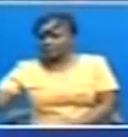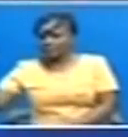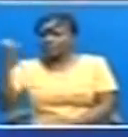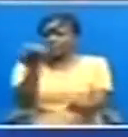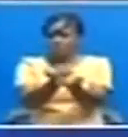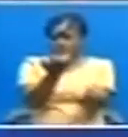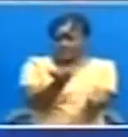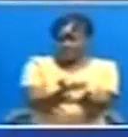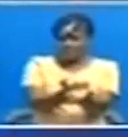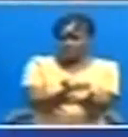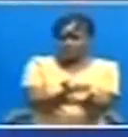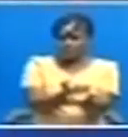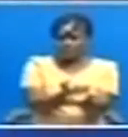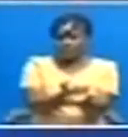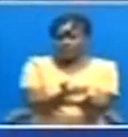witness